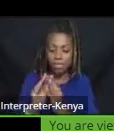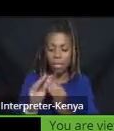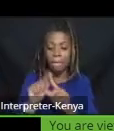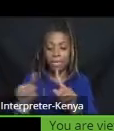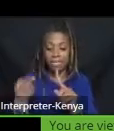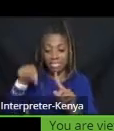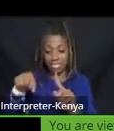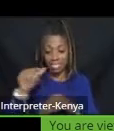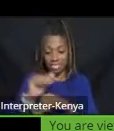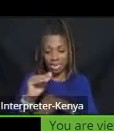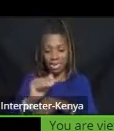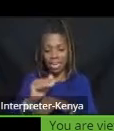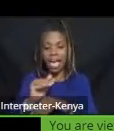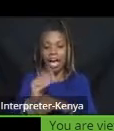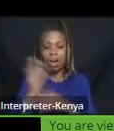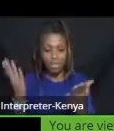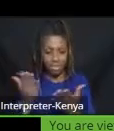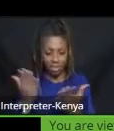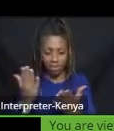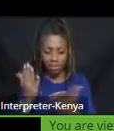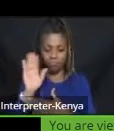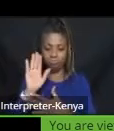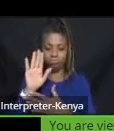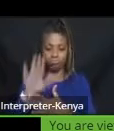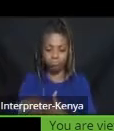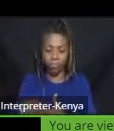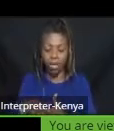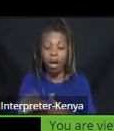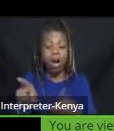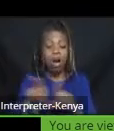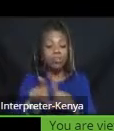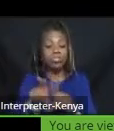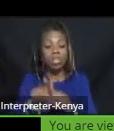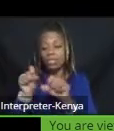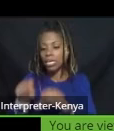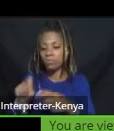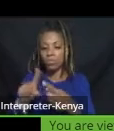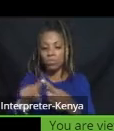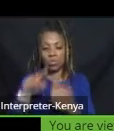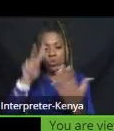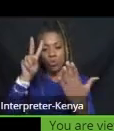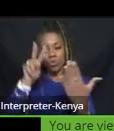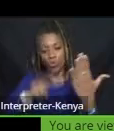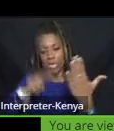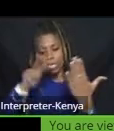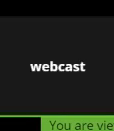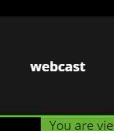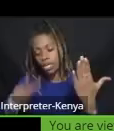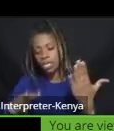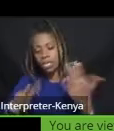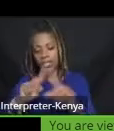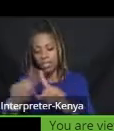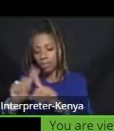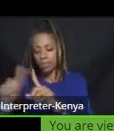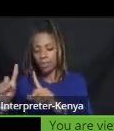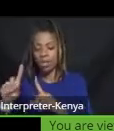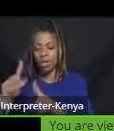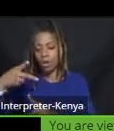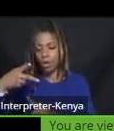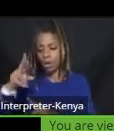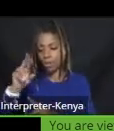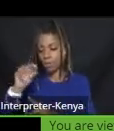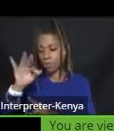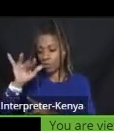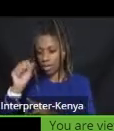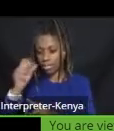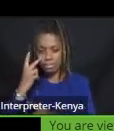and really excited to see where the work goes. I did also have the chance to read through the profiles that you were putting together and just see the work that you're